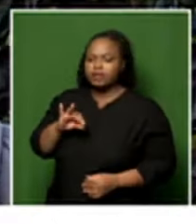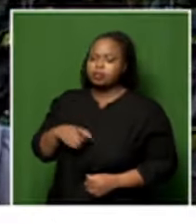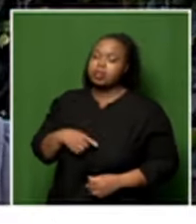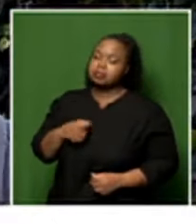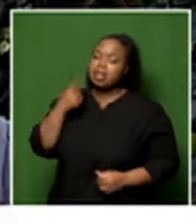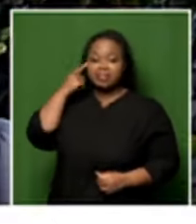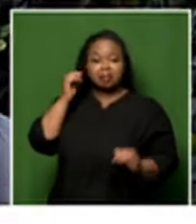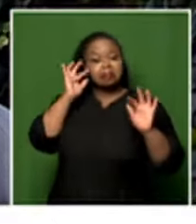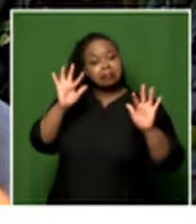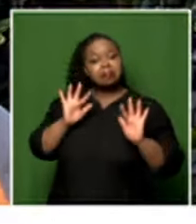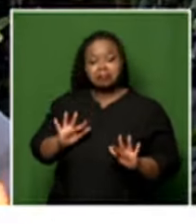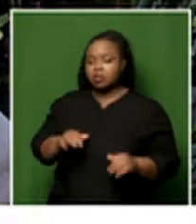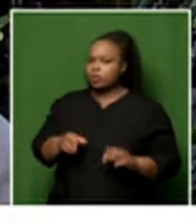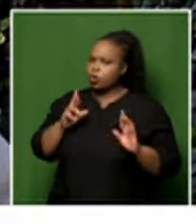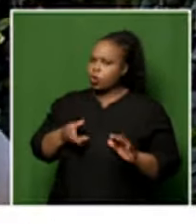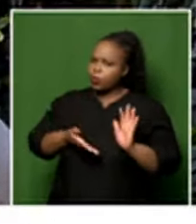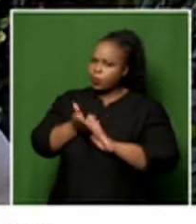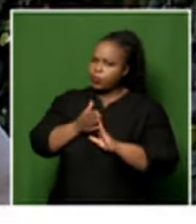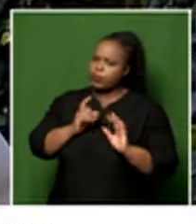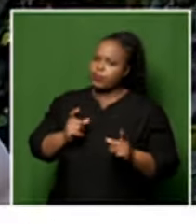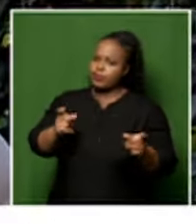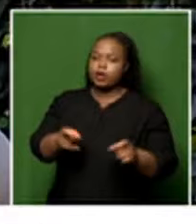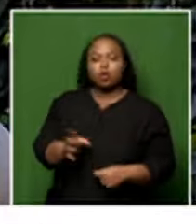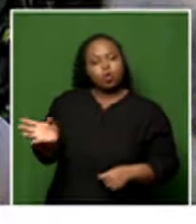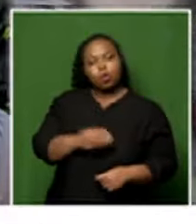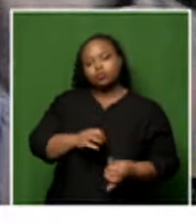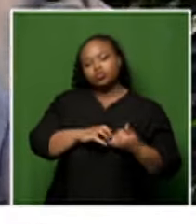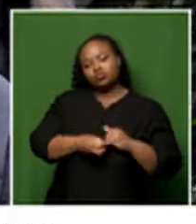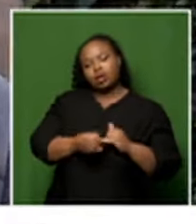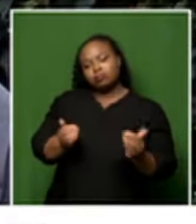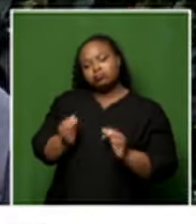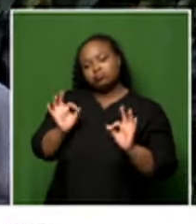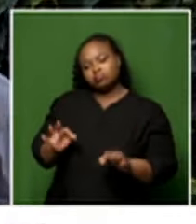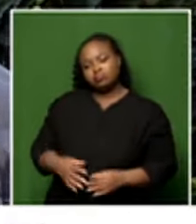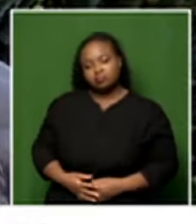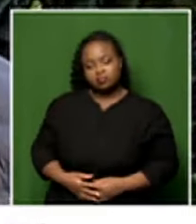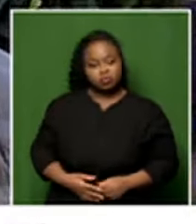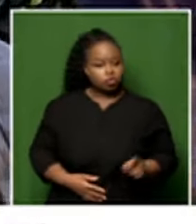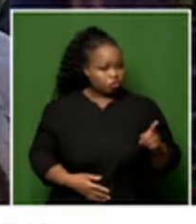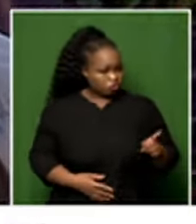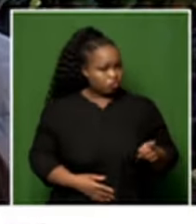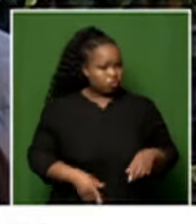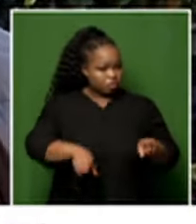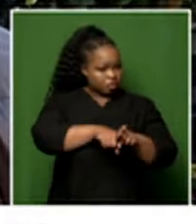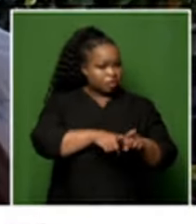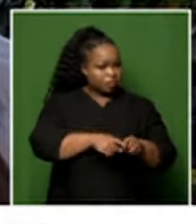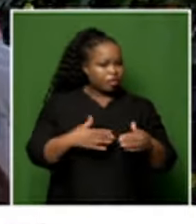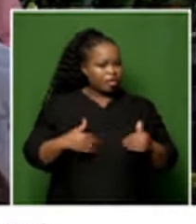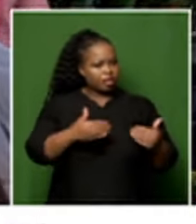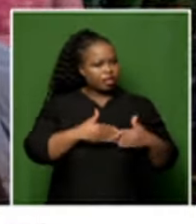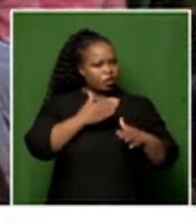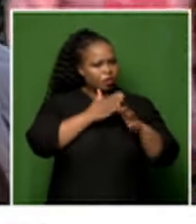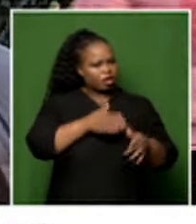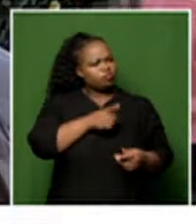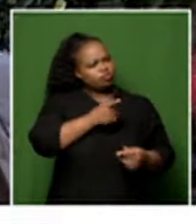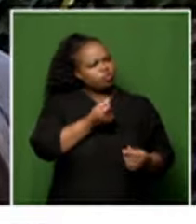rolls out as fast as possible. I hope everyone does what they can to make this work. And I understand you're a healthcare worker as well, right? Can you just tell us what